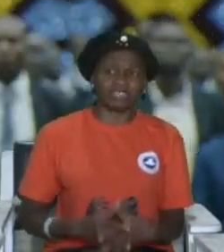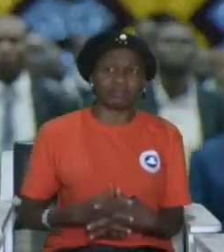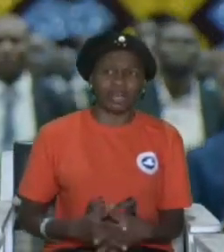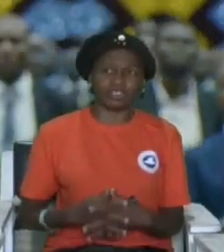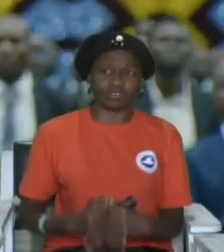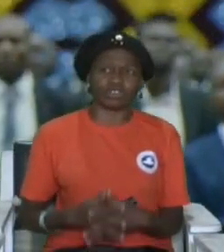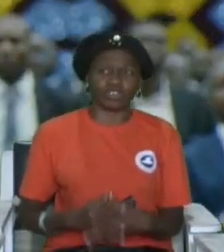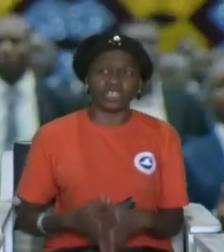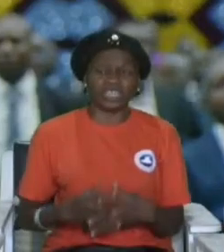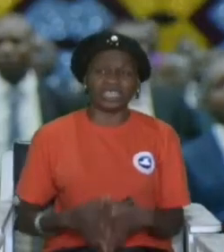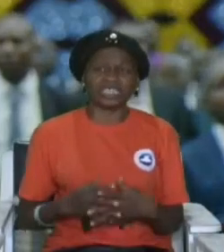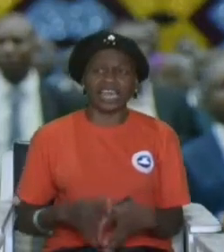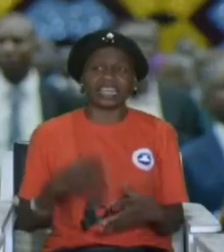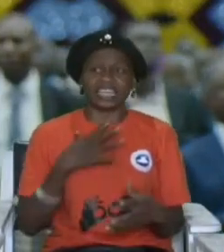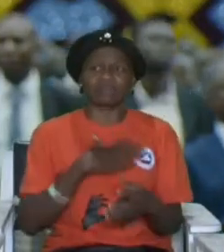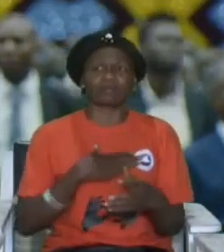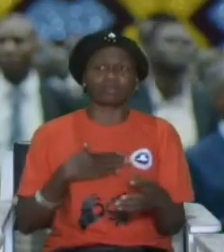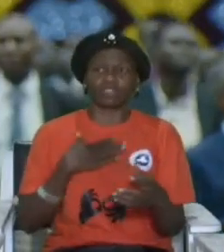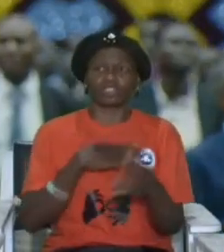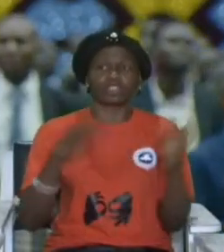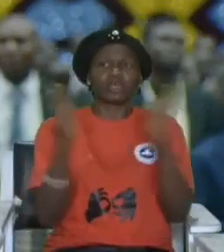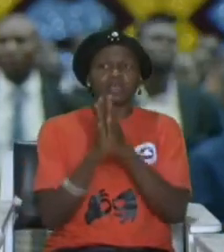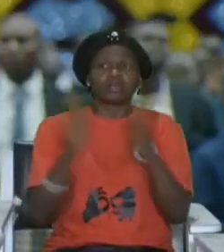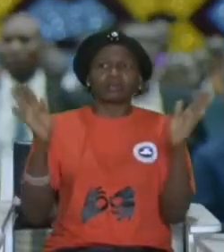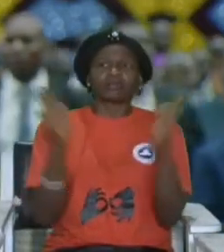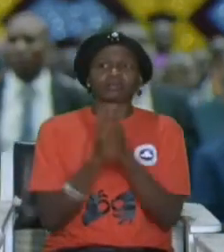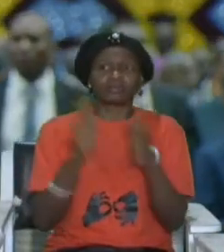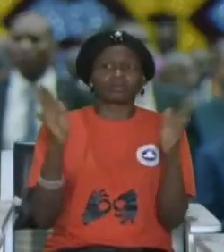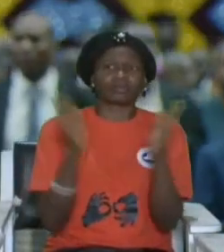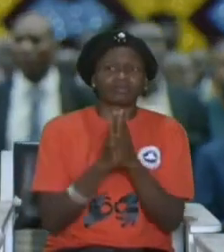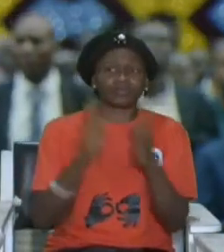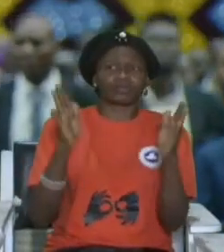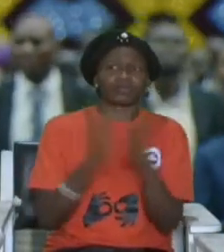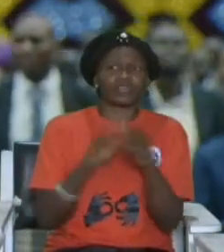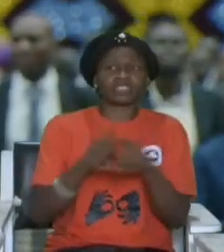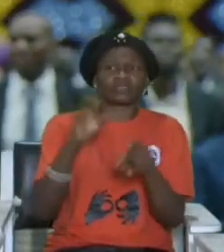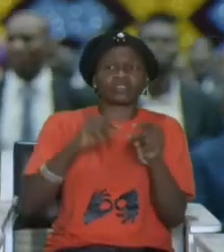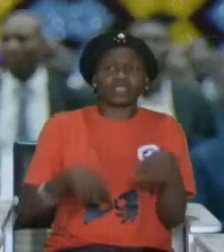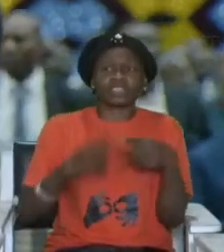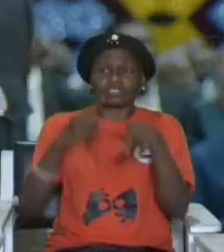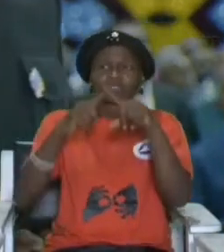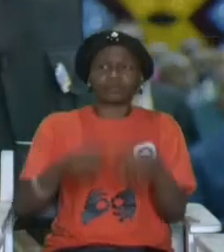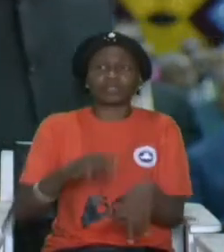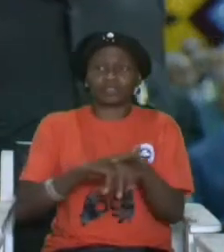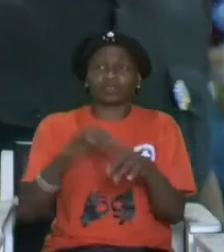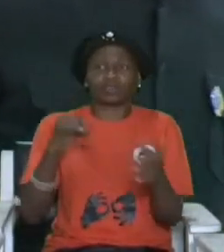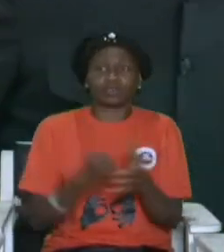Please pray, pray, pray, like your life depends on it.